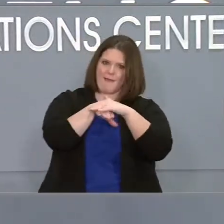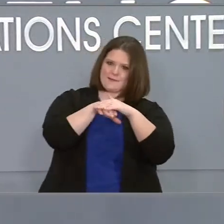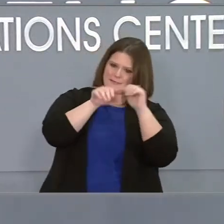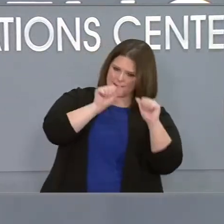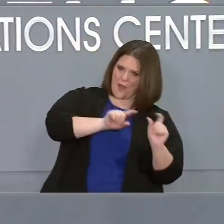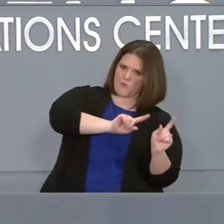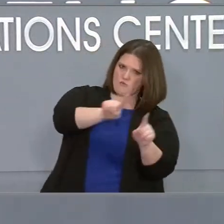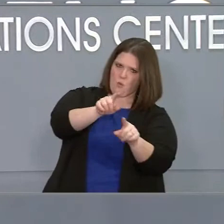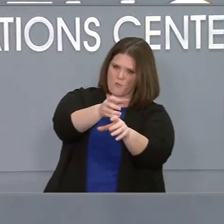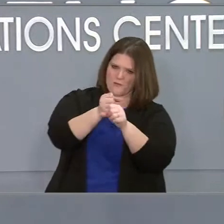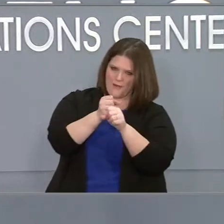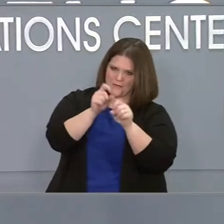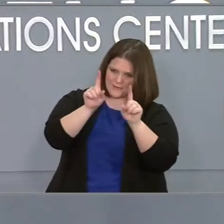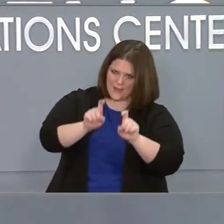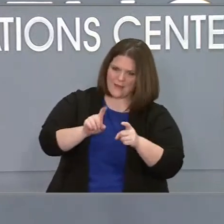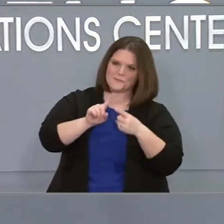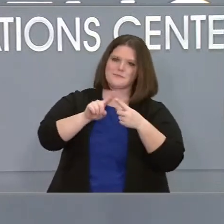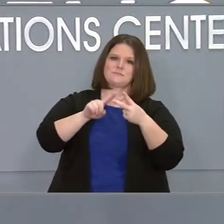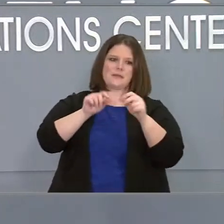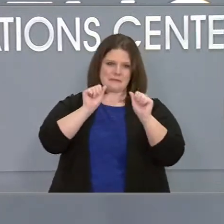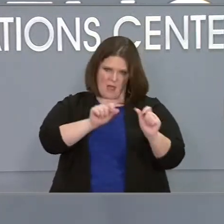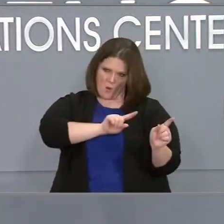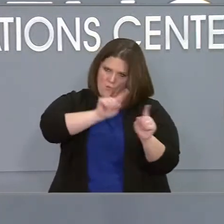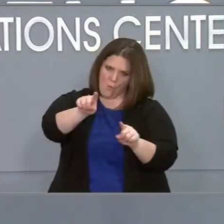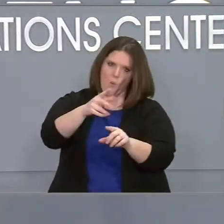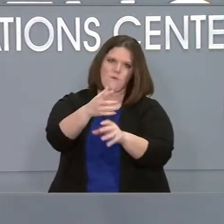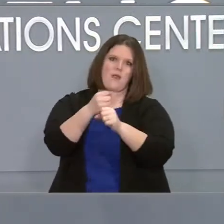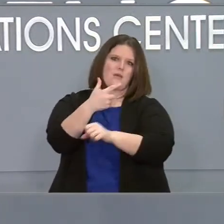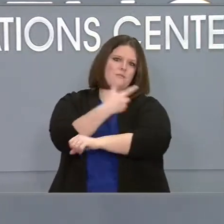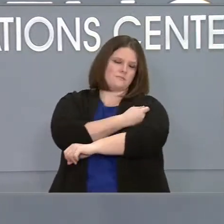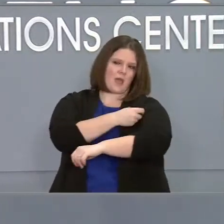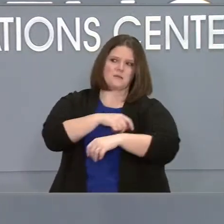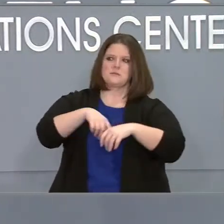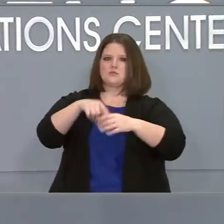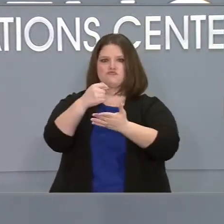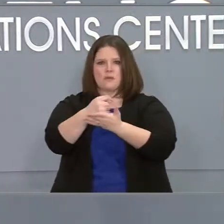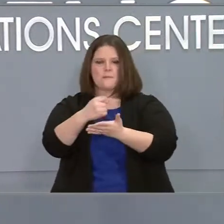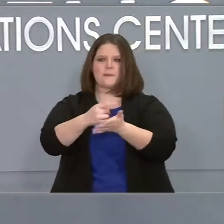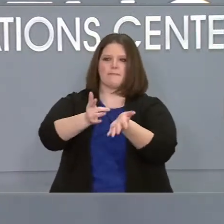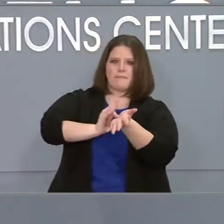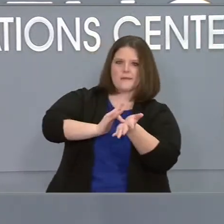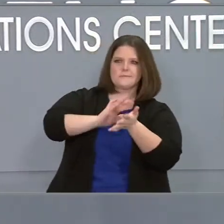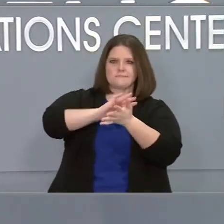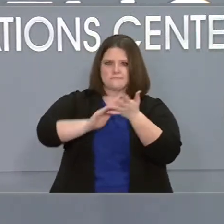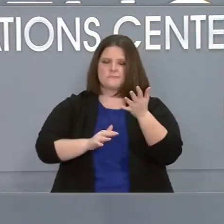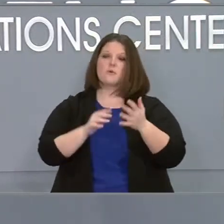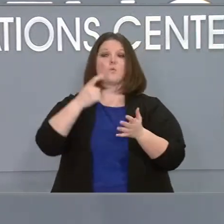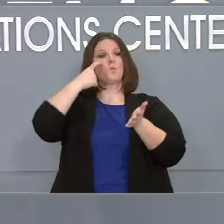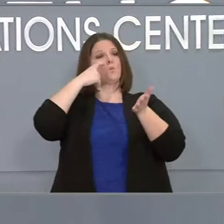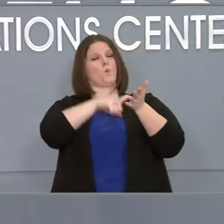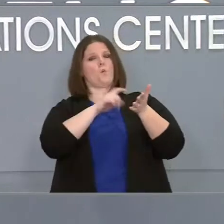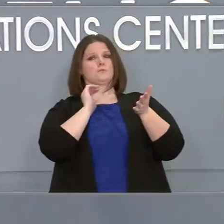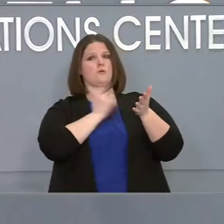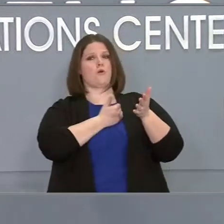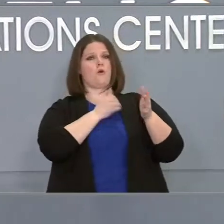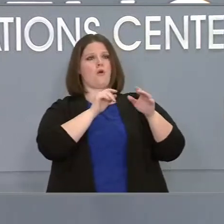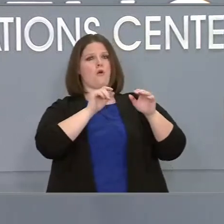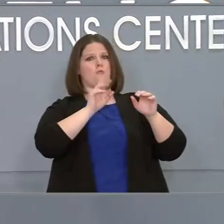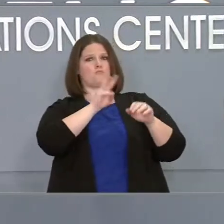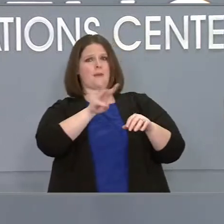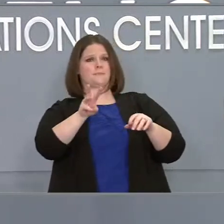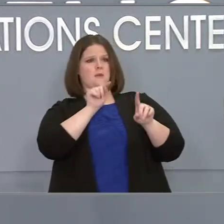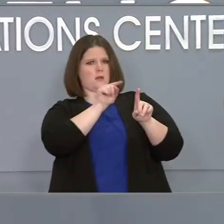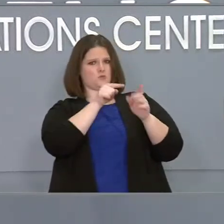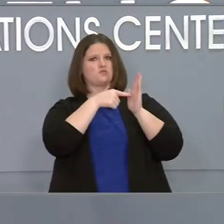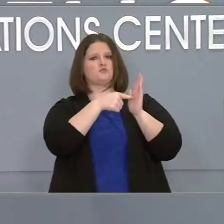treatment, and other mechanisms. If you look at our vaccine data right now, you can see that we are vaccinating our Hispanic